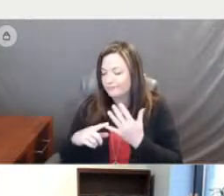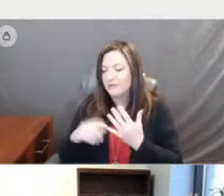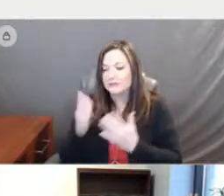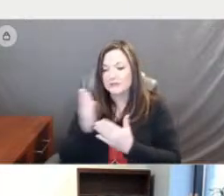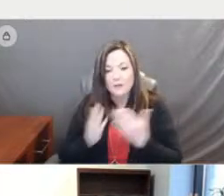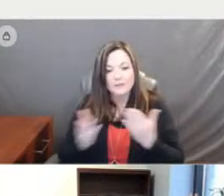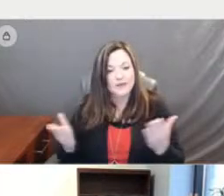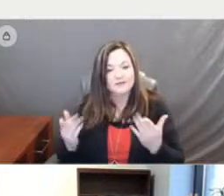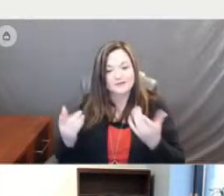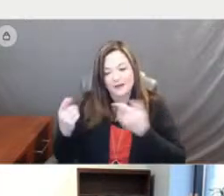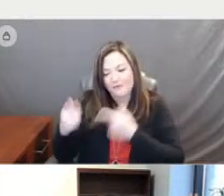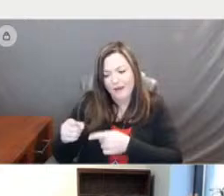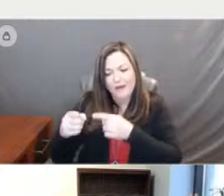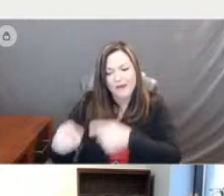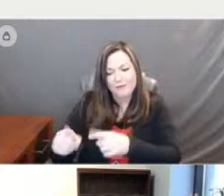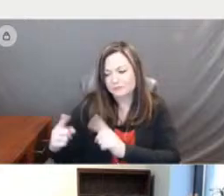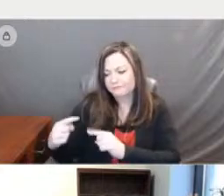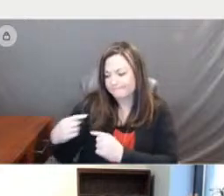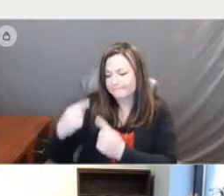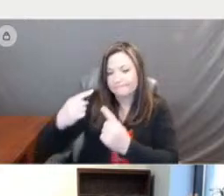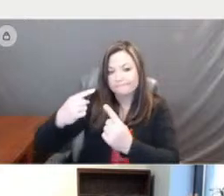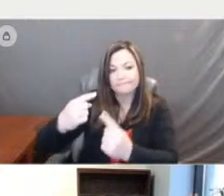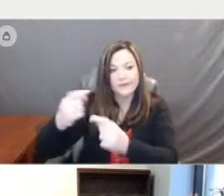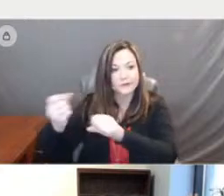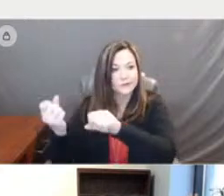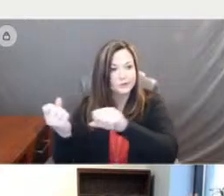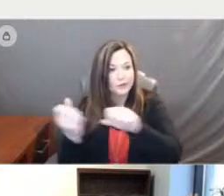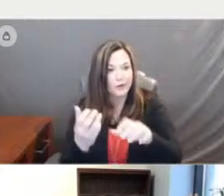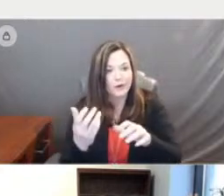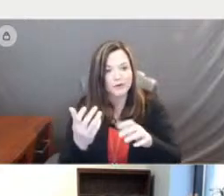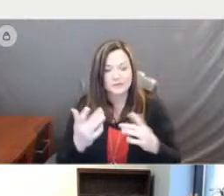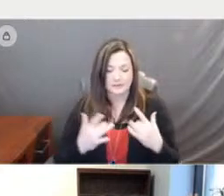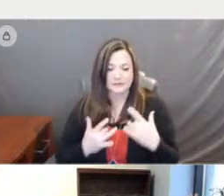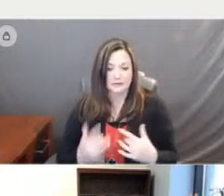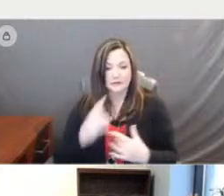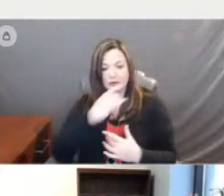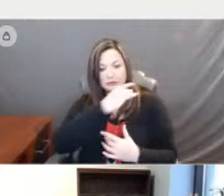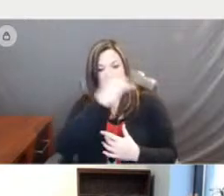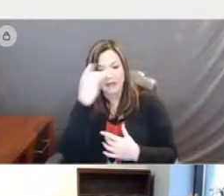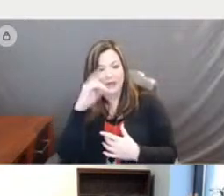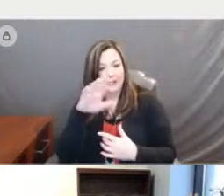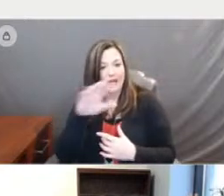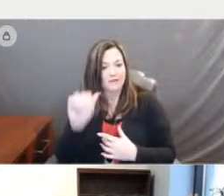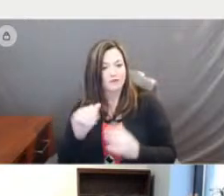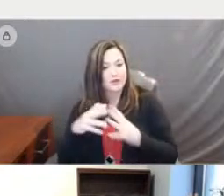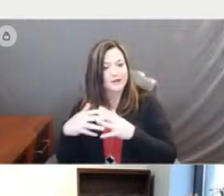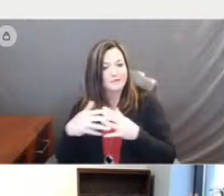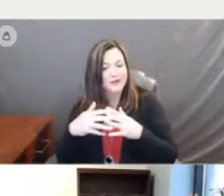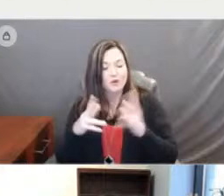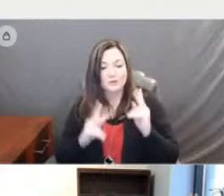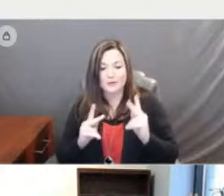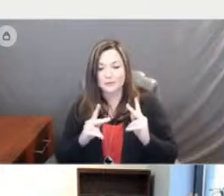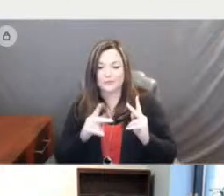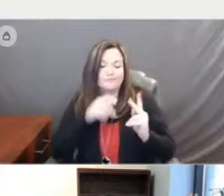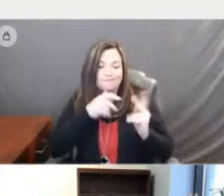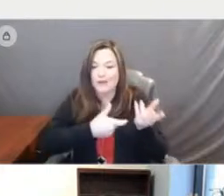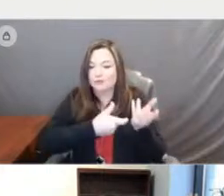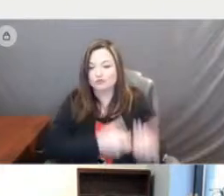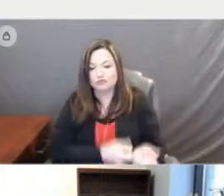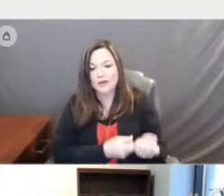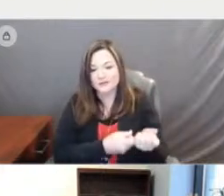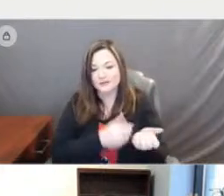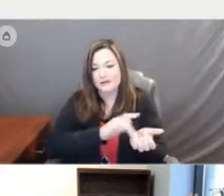happened over the course of time that has caused African Americans and Blacks to have some mistrust with the healthcare.